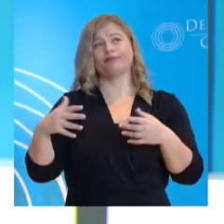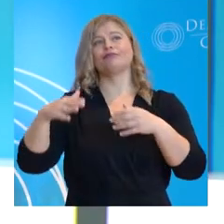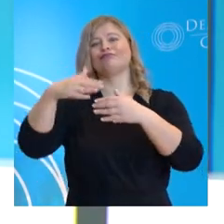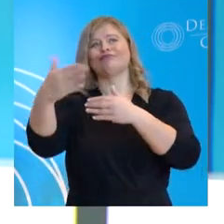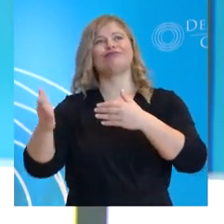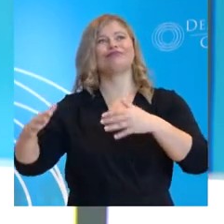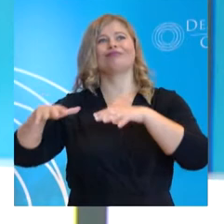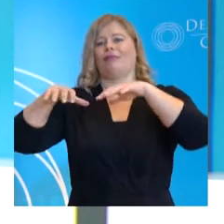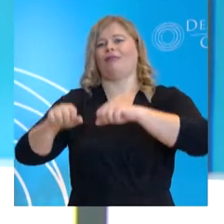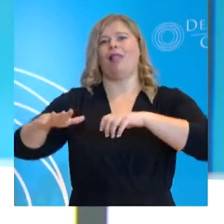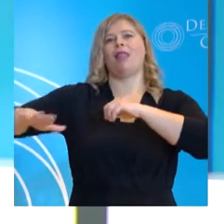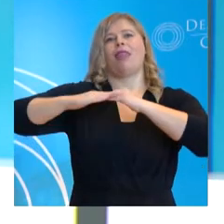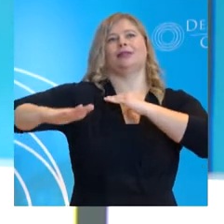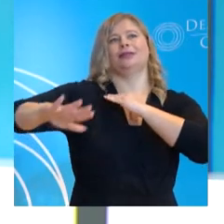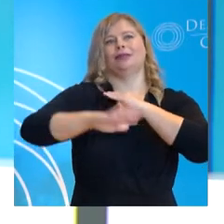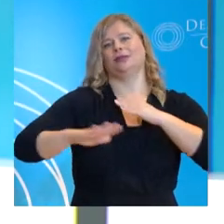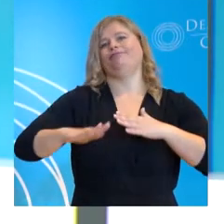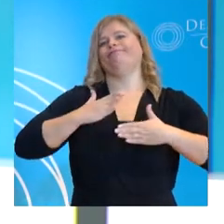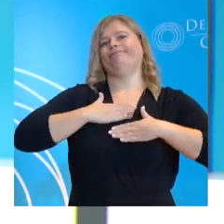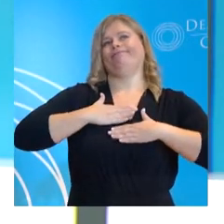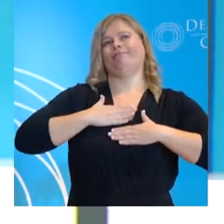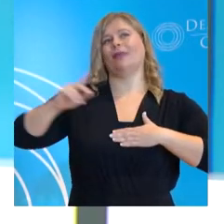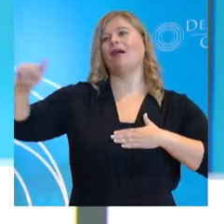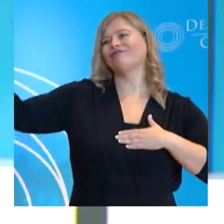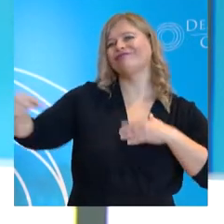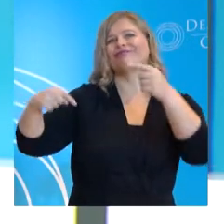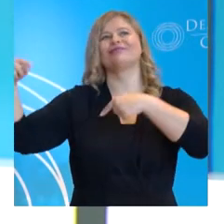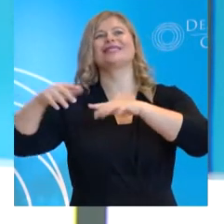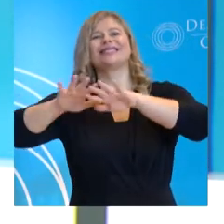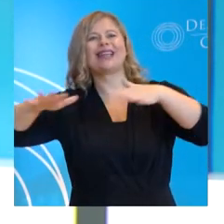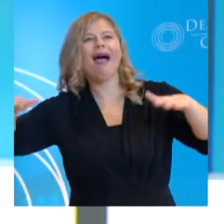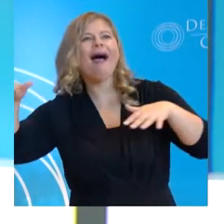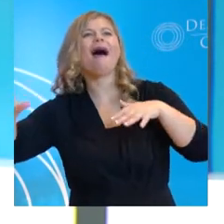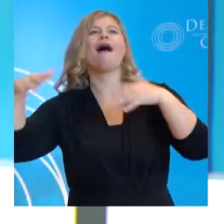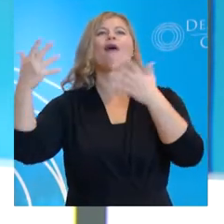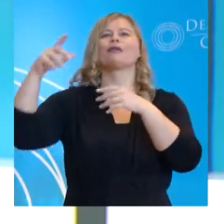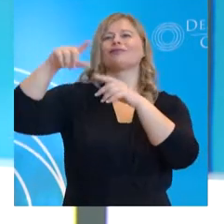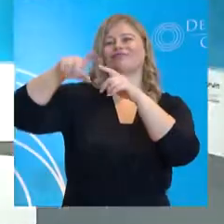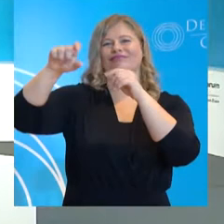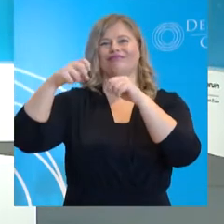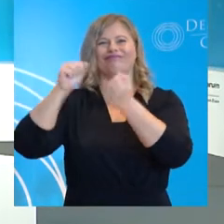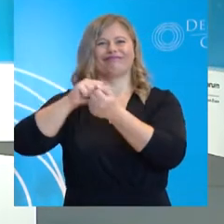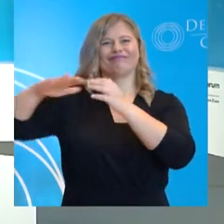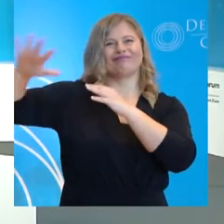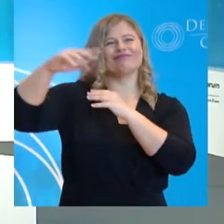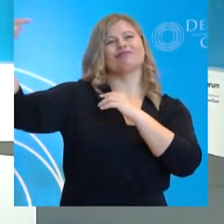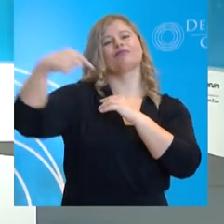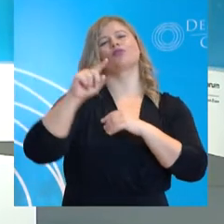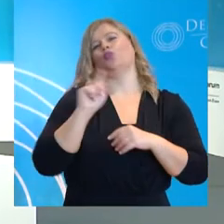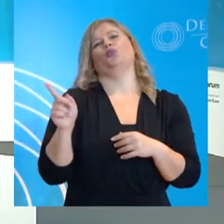our sovereignty, our sovereign rights. And in order to do so, we need a strong deterrence and capability. And your territorial waters, which are